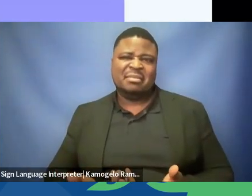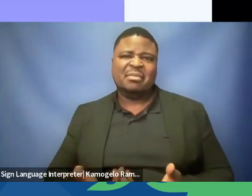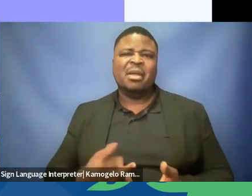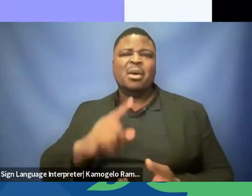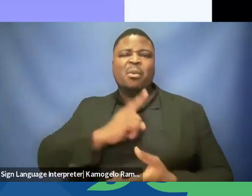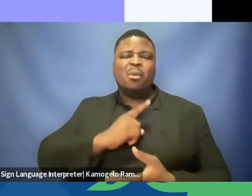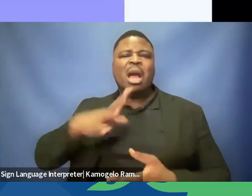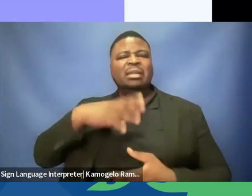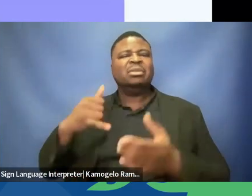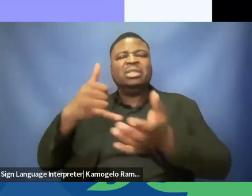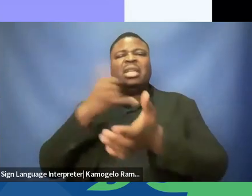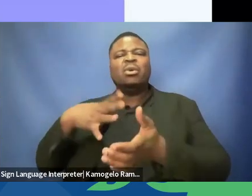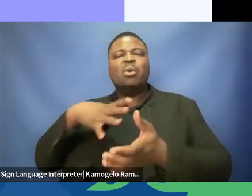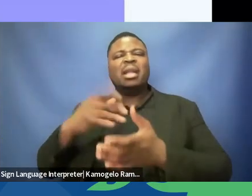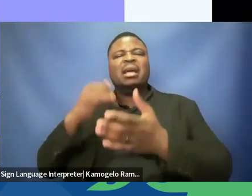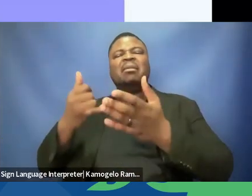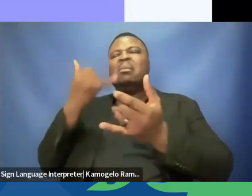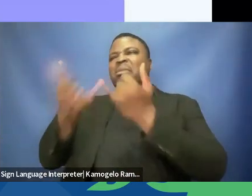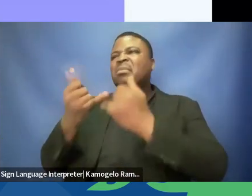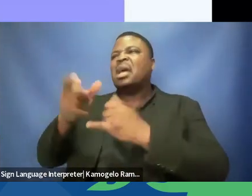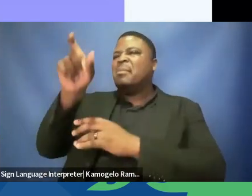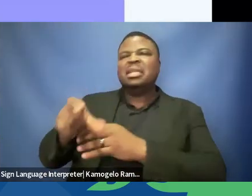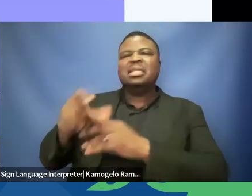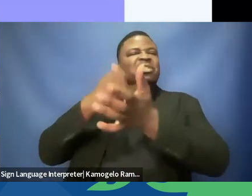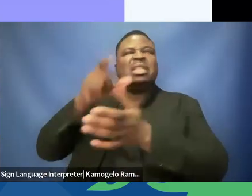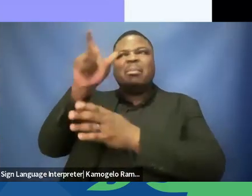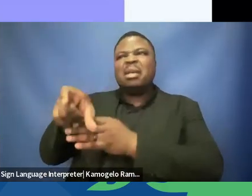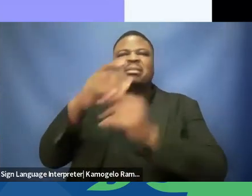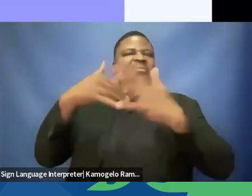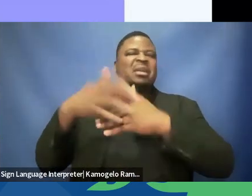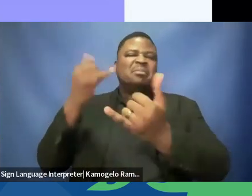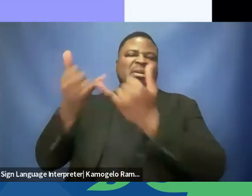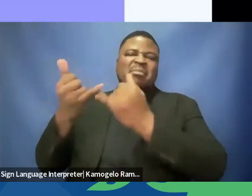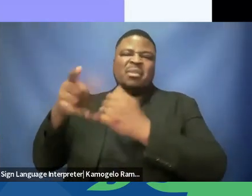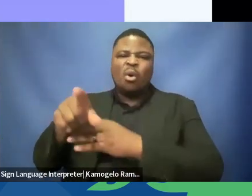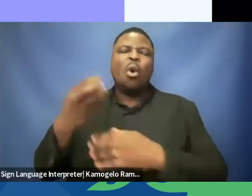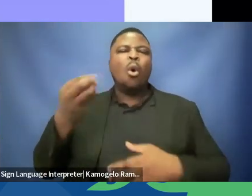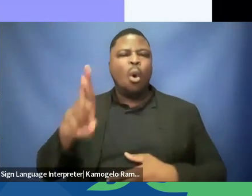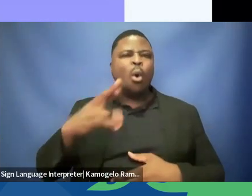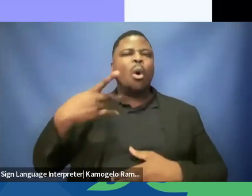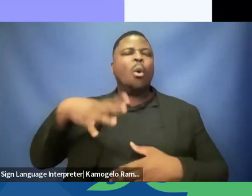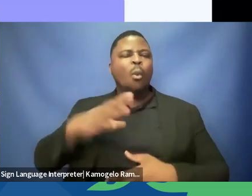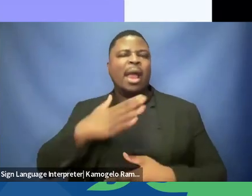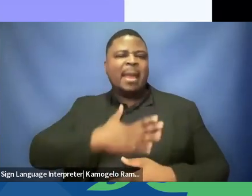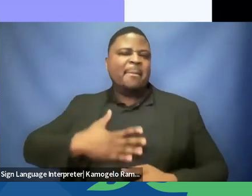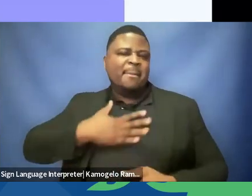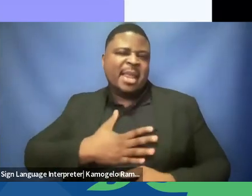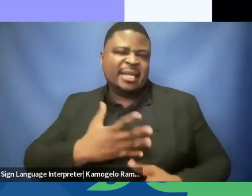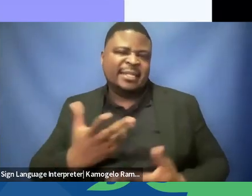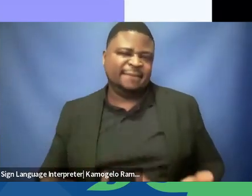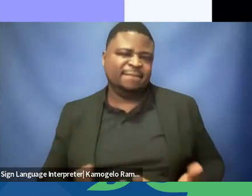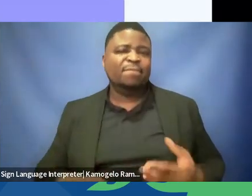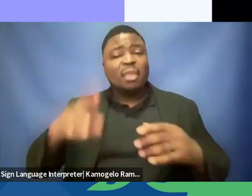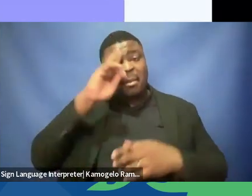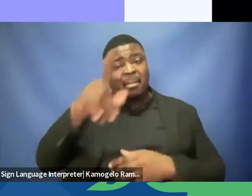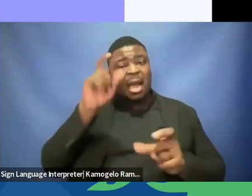them. And also heightened physical sensitivity, euphoria, and enhanced pleasure. Remember, these are perceived benefits that